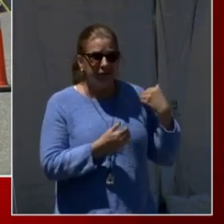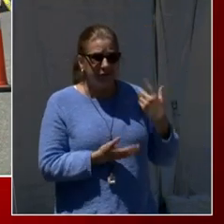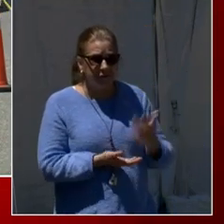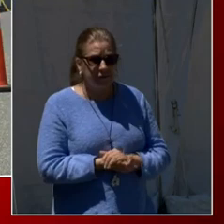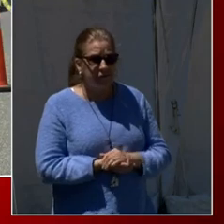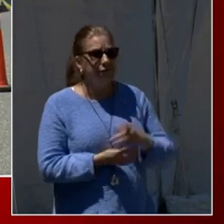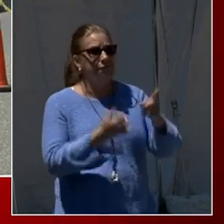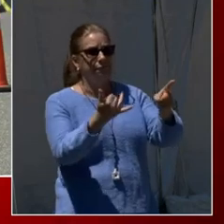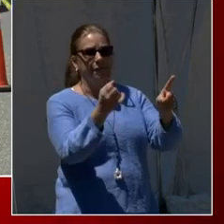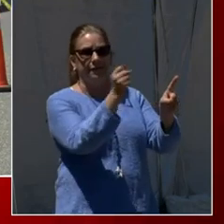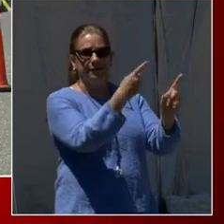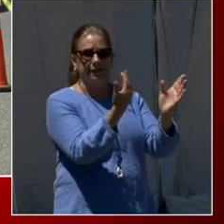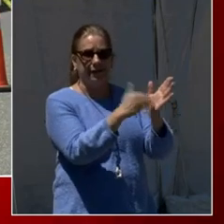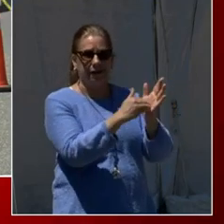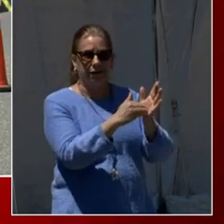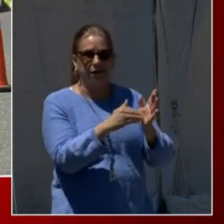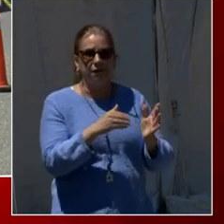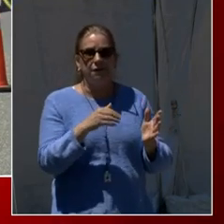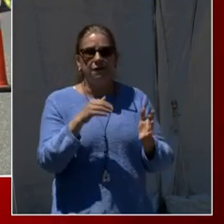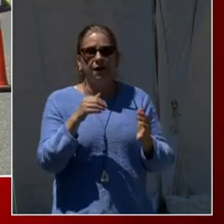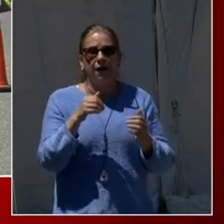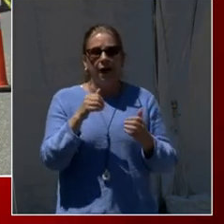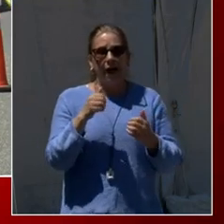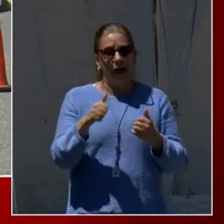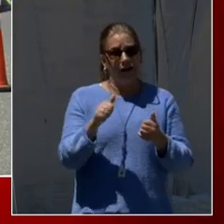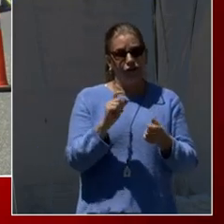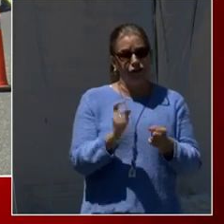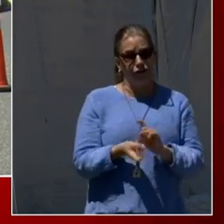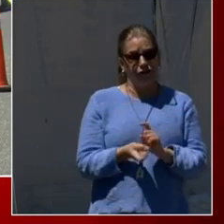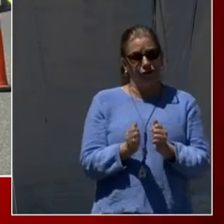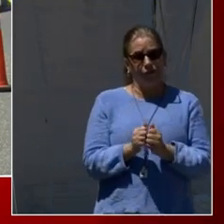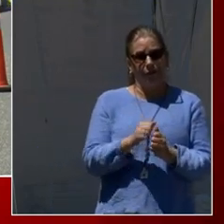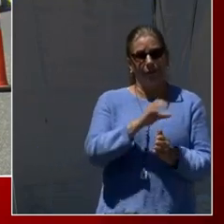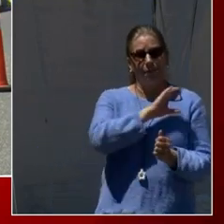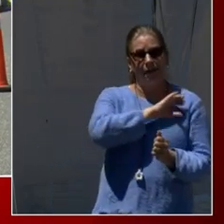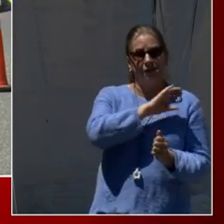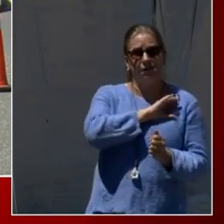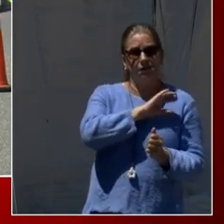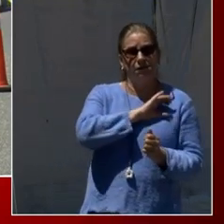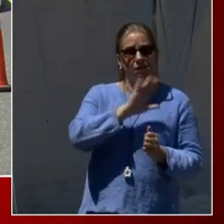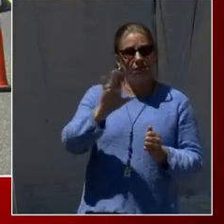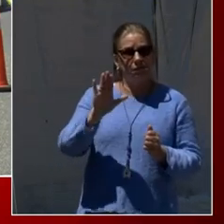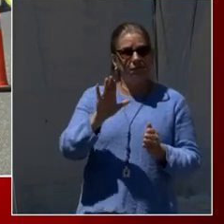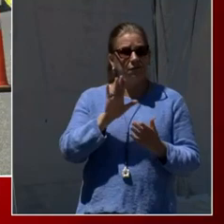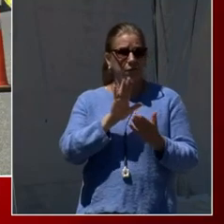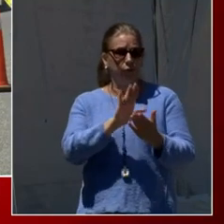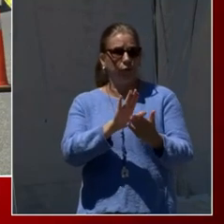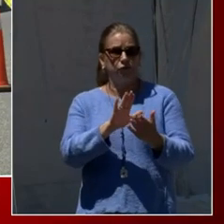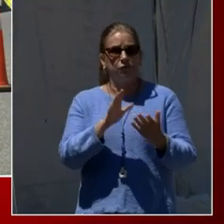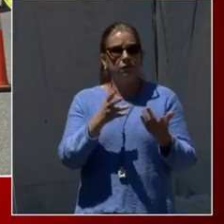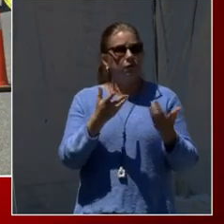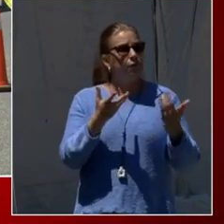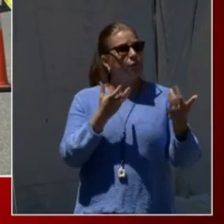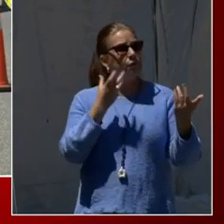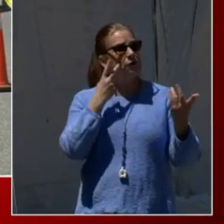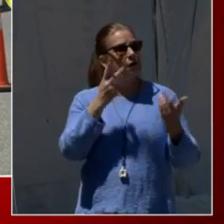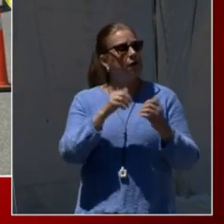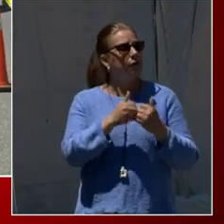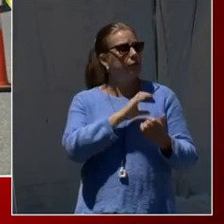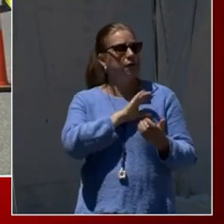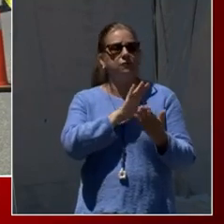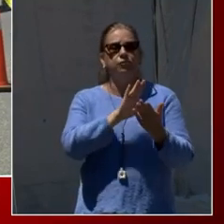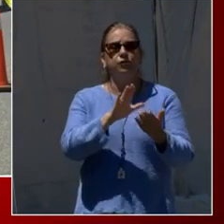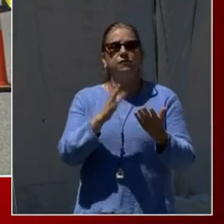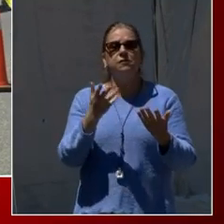there any changes in police tactics you want to see made today, or was there anything that was part of the DC government response plan that you didn't think worked effectively